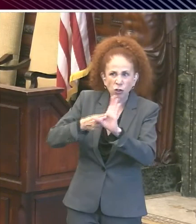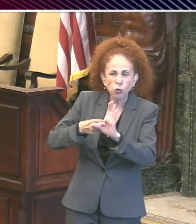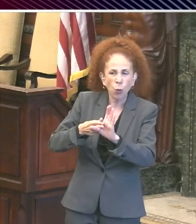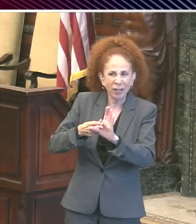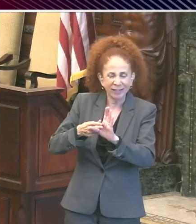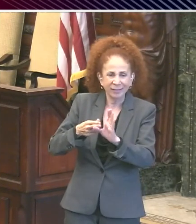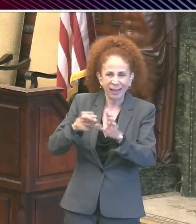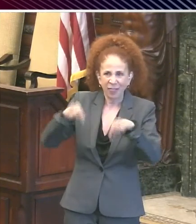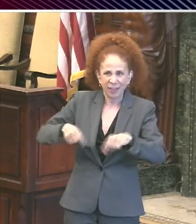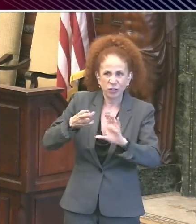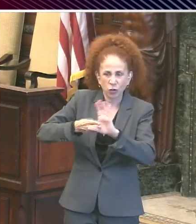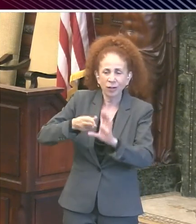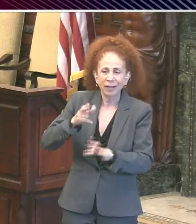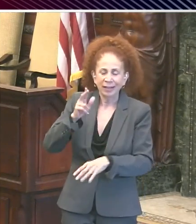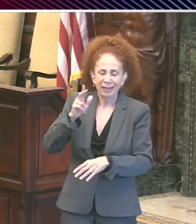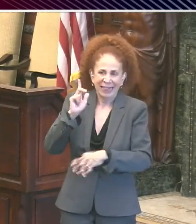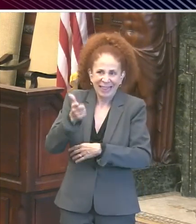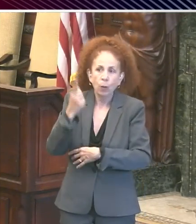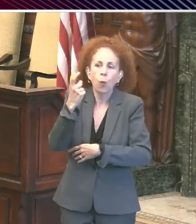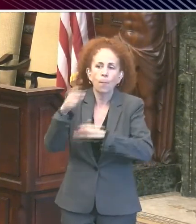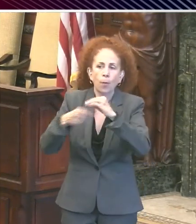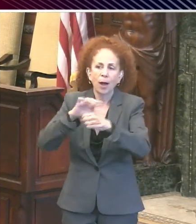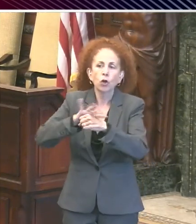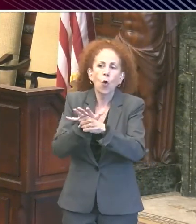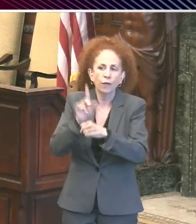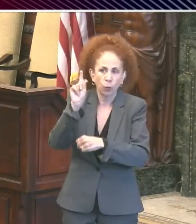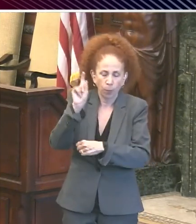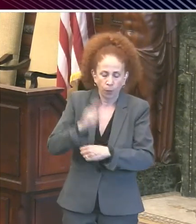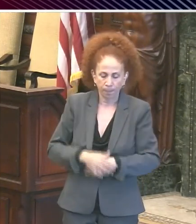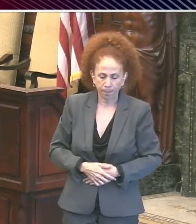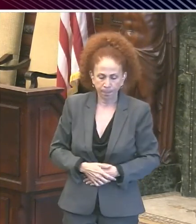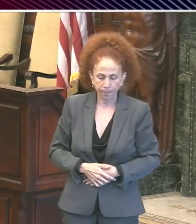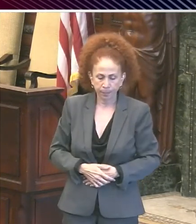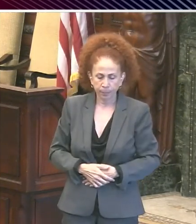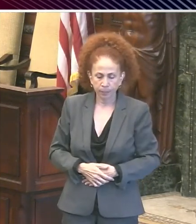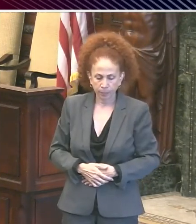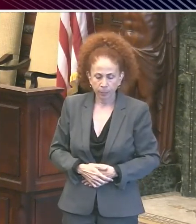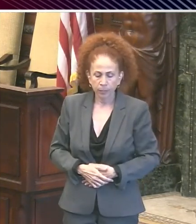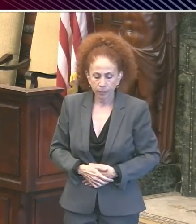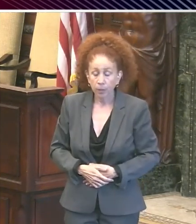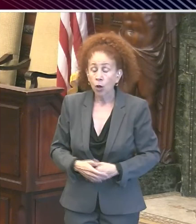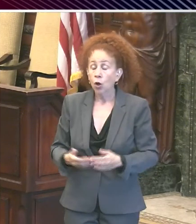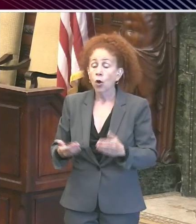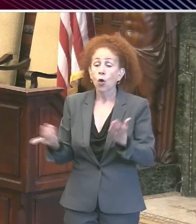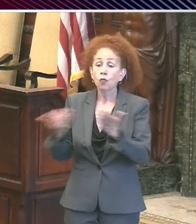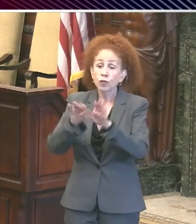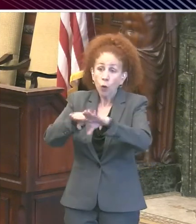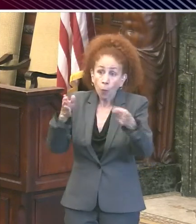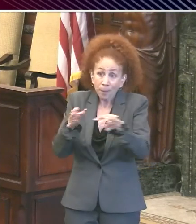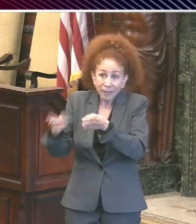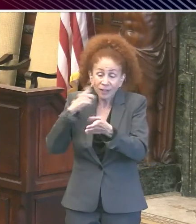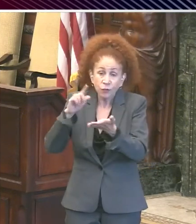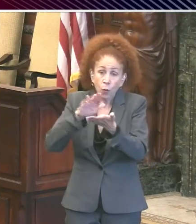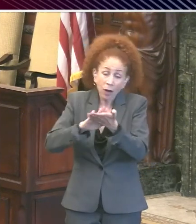one more question. It is actually about COVID. I'm delving into a lot of the reopening plans about college